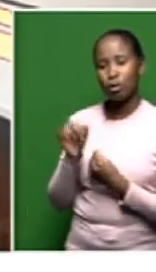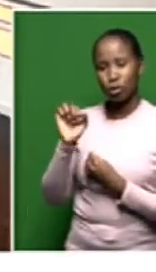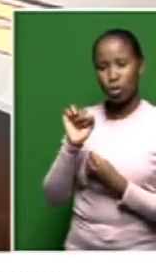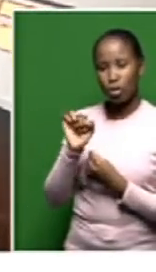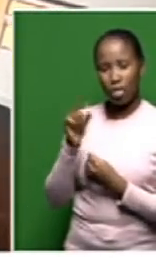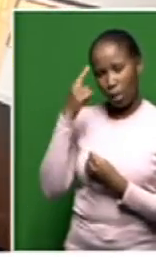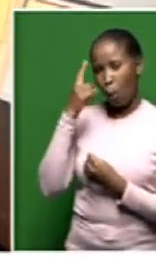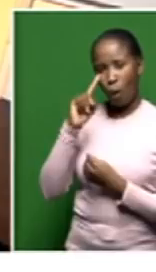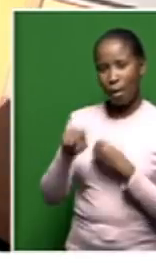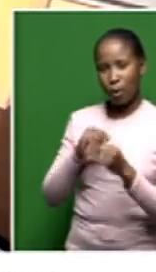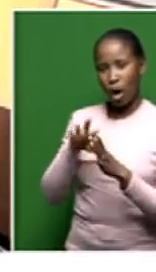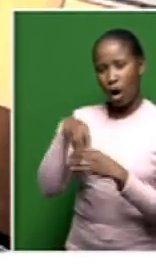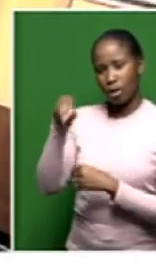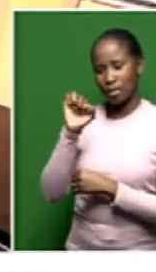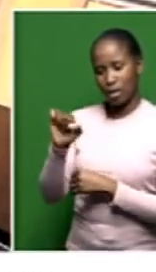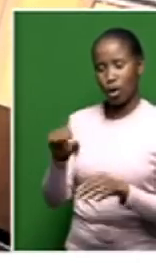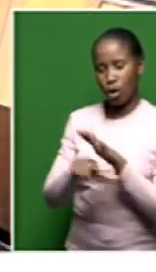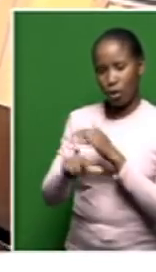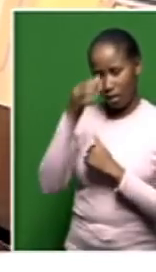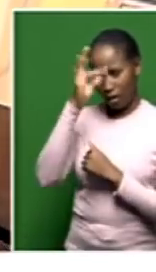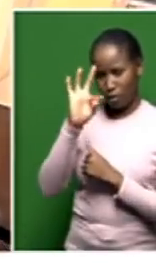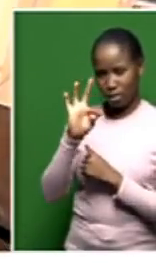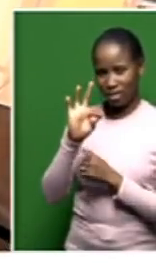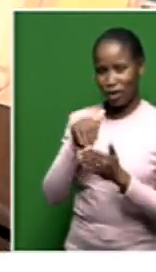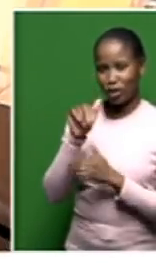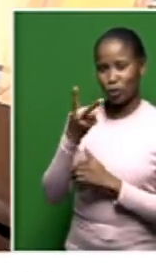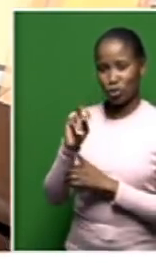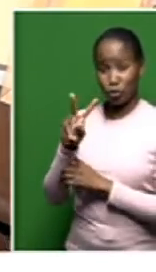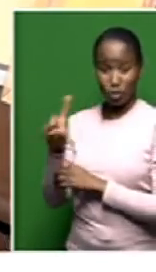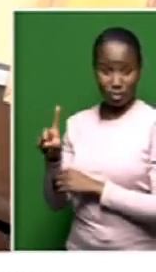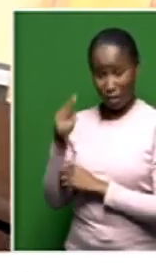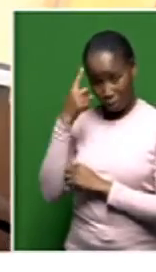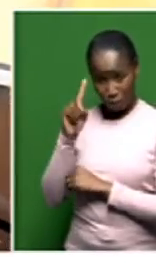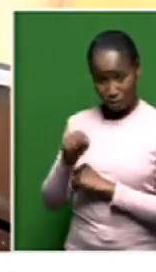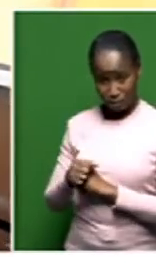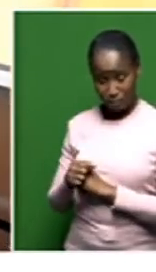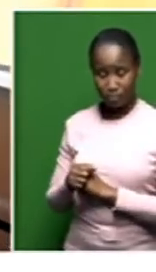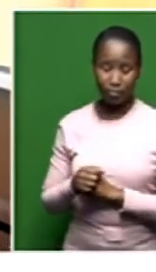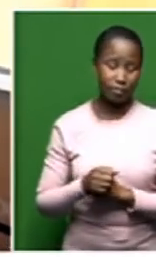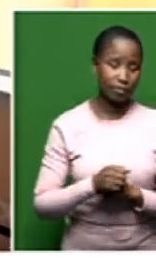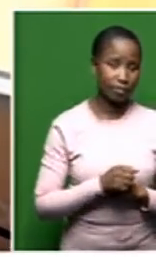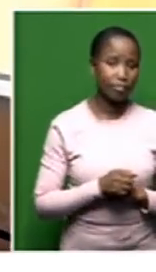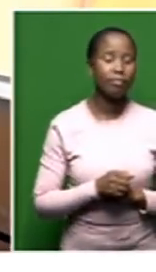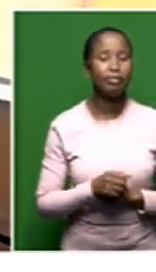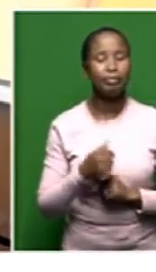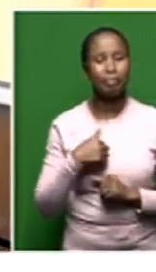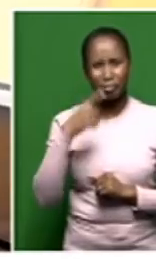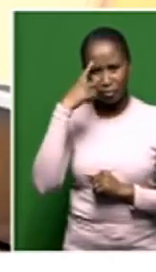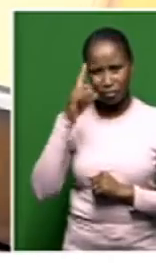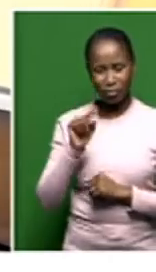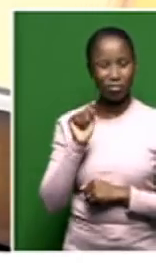outcome of the local government elections 2021. I think this is,